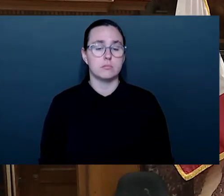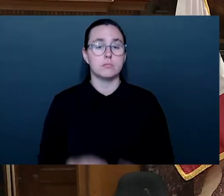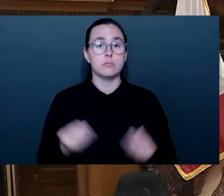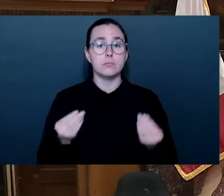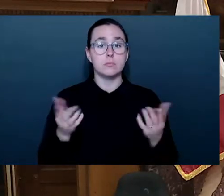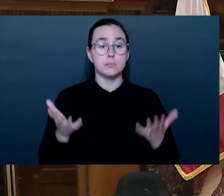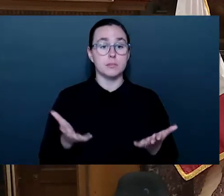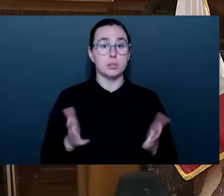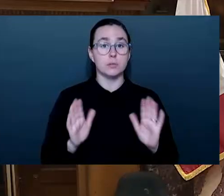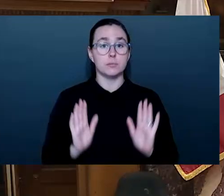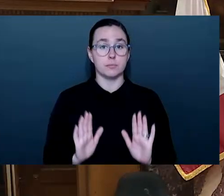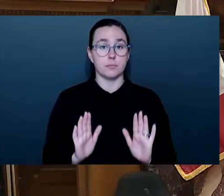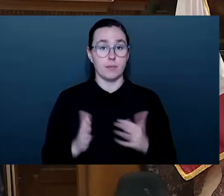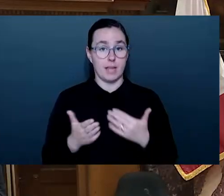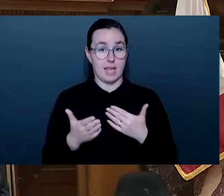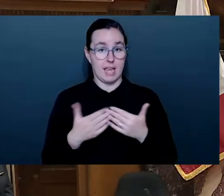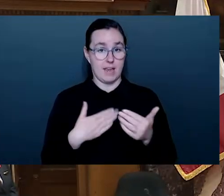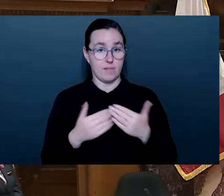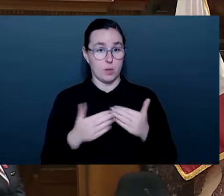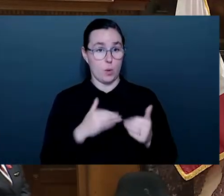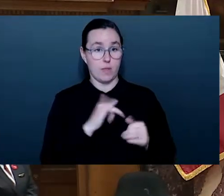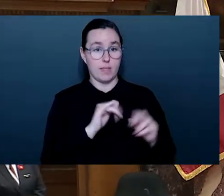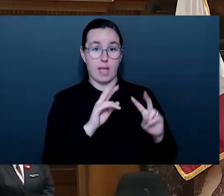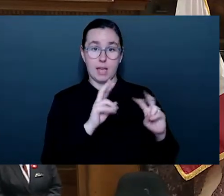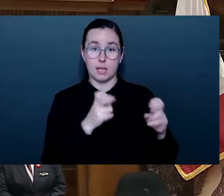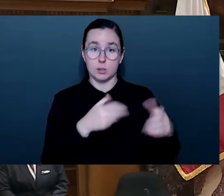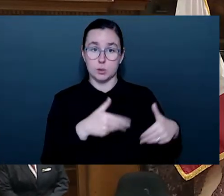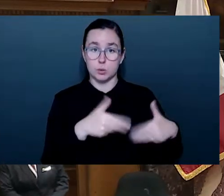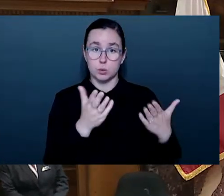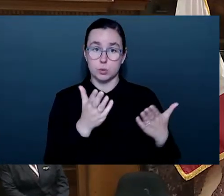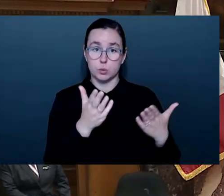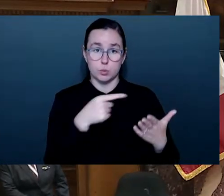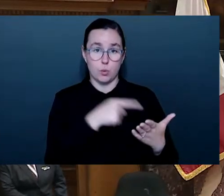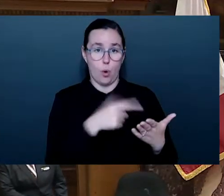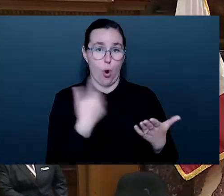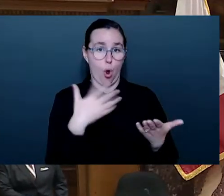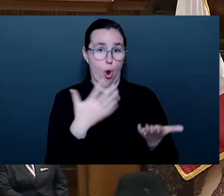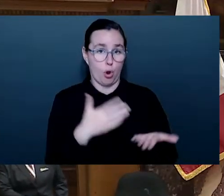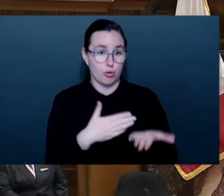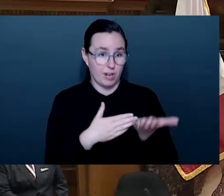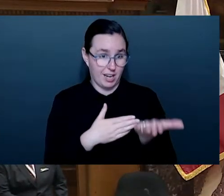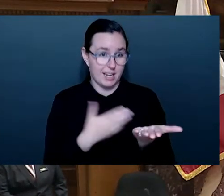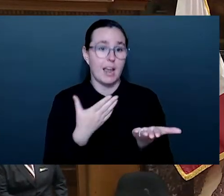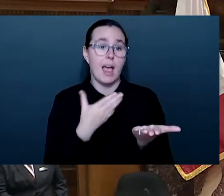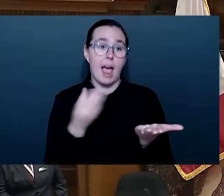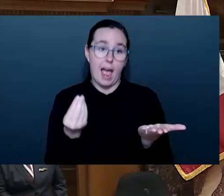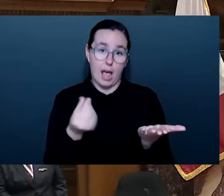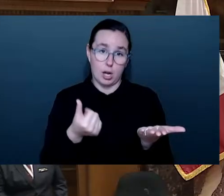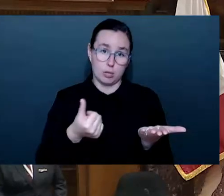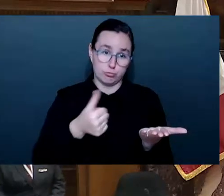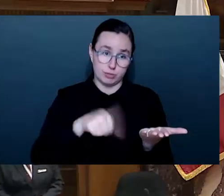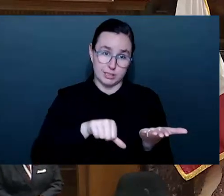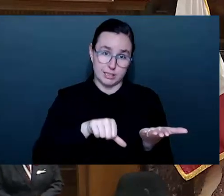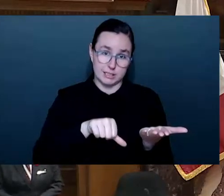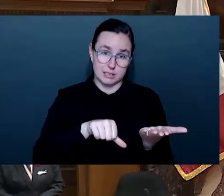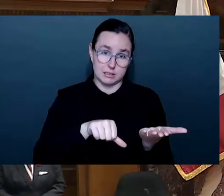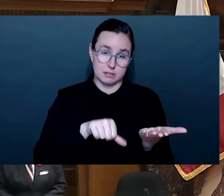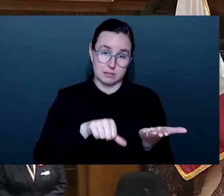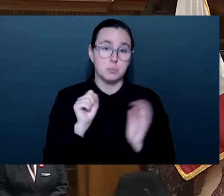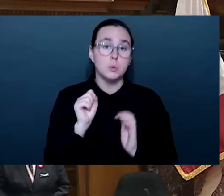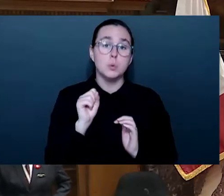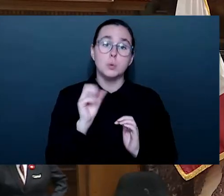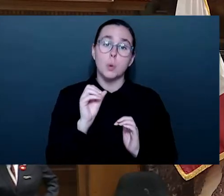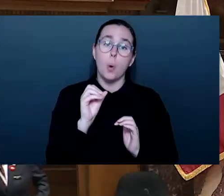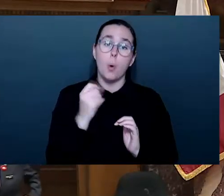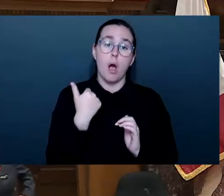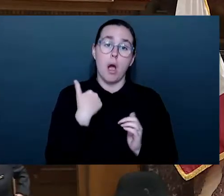was before the House and it was rejected by the House, but I leave it up to the Minister to her discretion if she would like